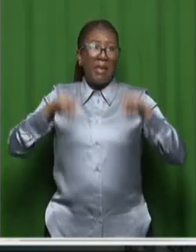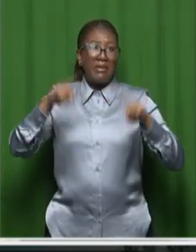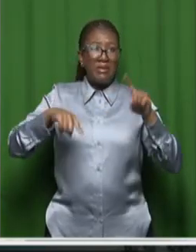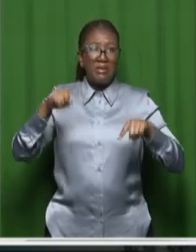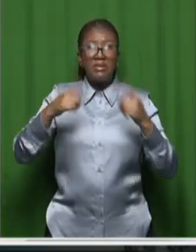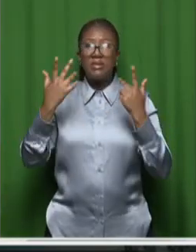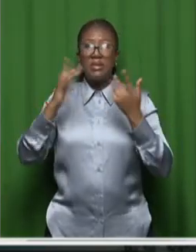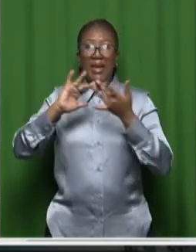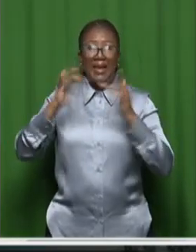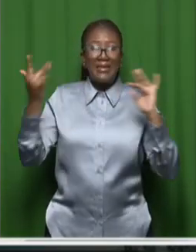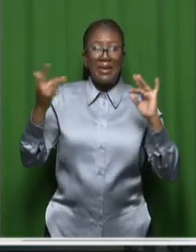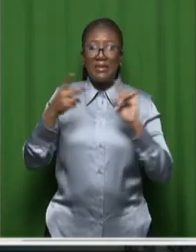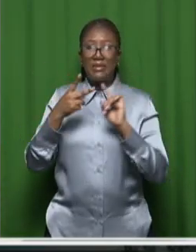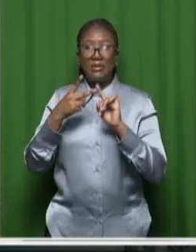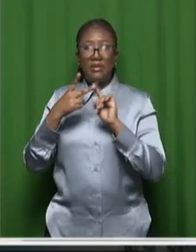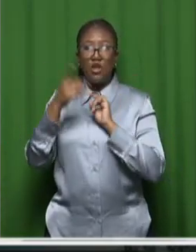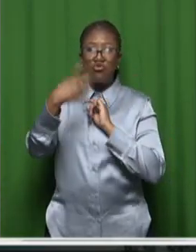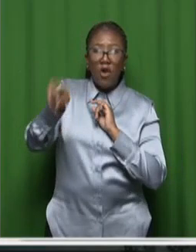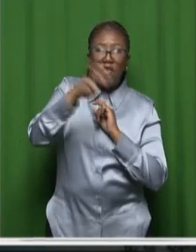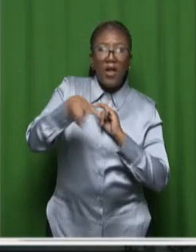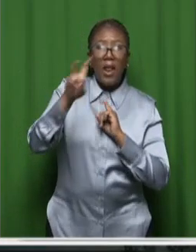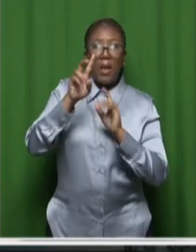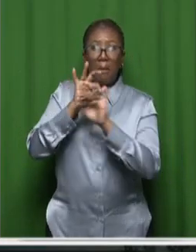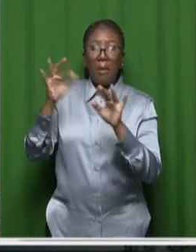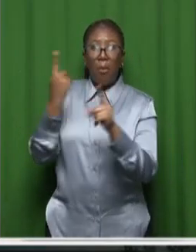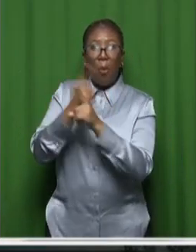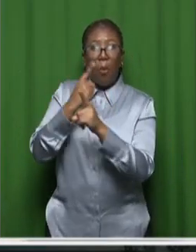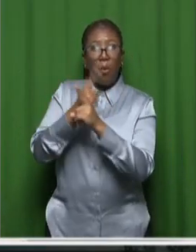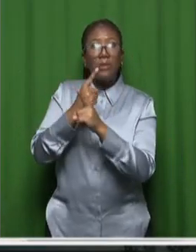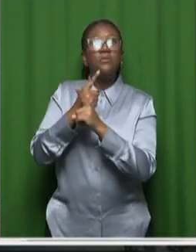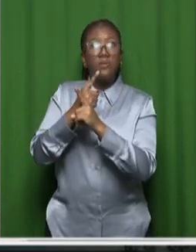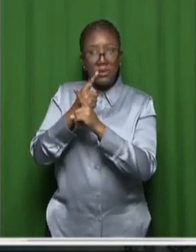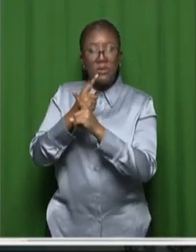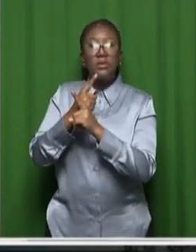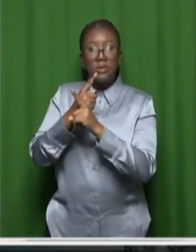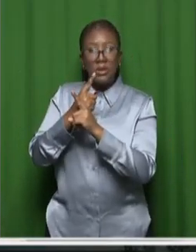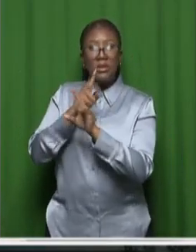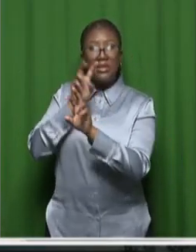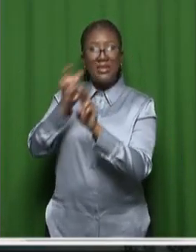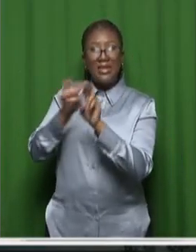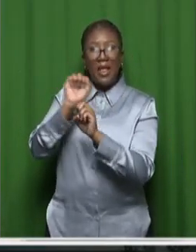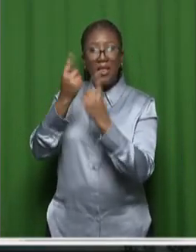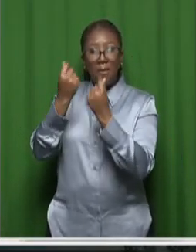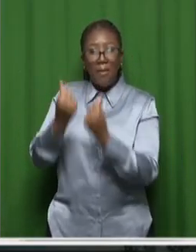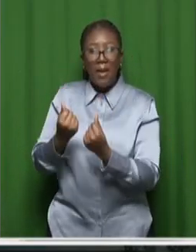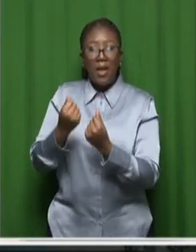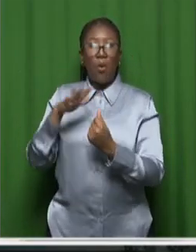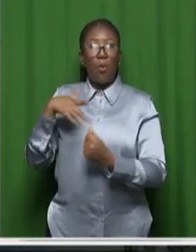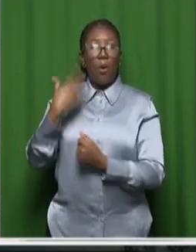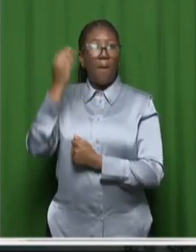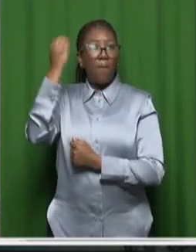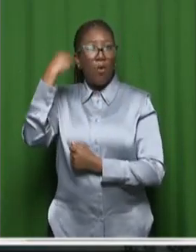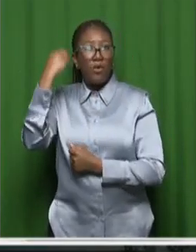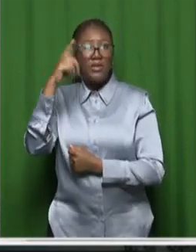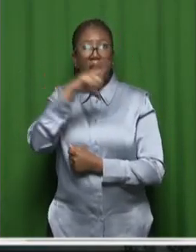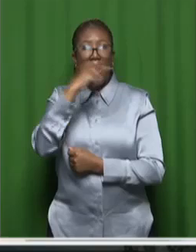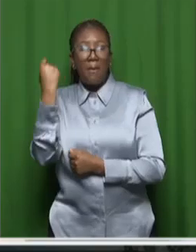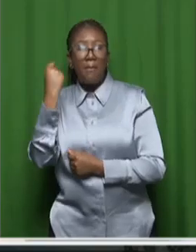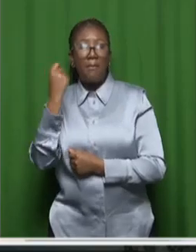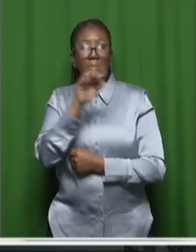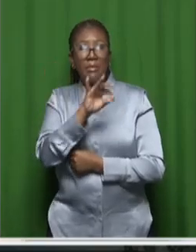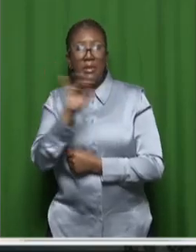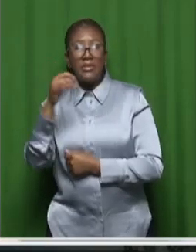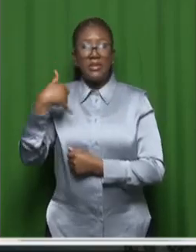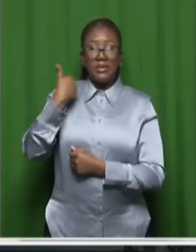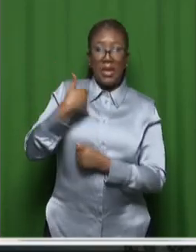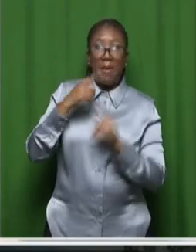target travelers, you're speaking about, some of those red flags to pick up on, including the requesting of personal information, spelling mistakes,